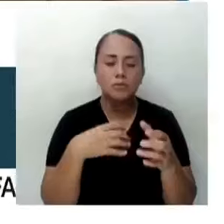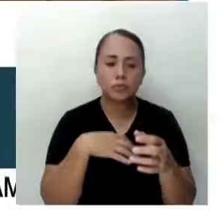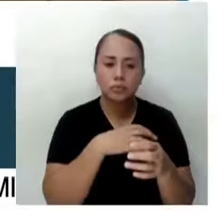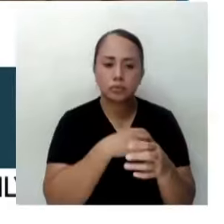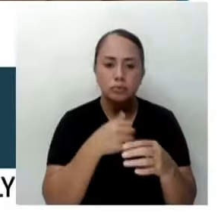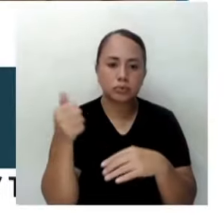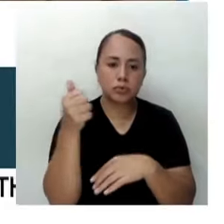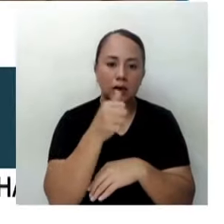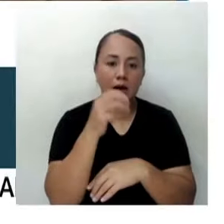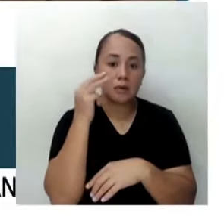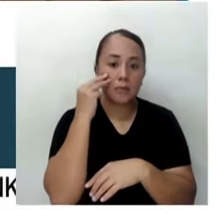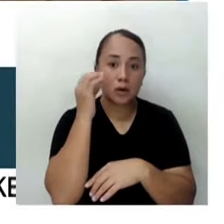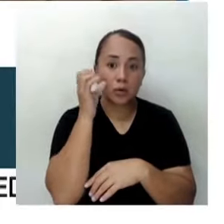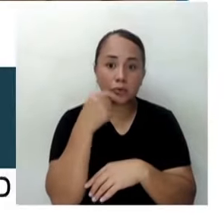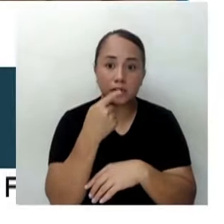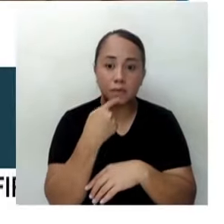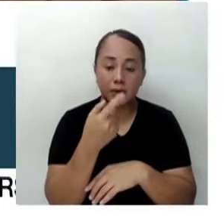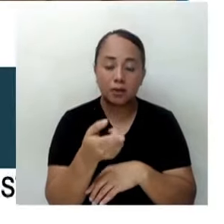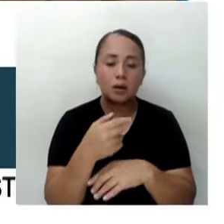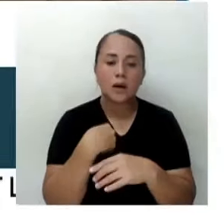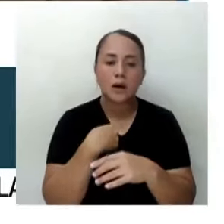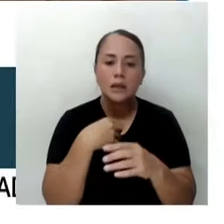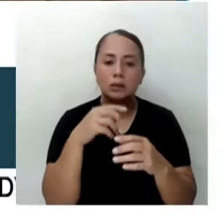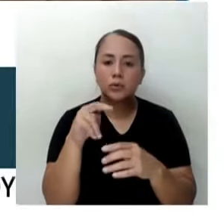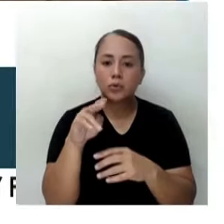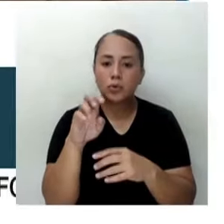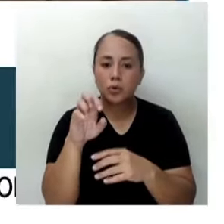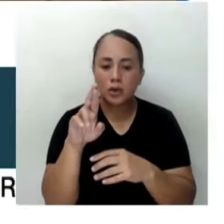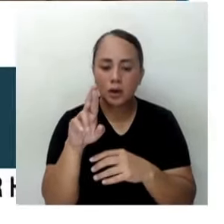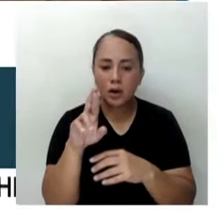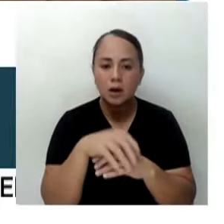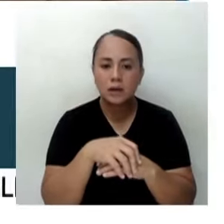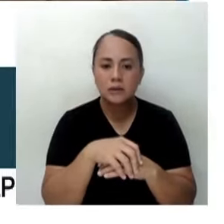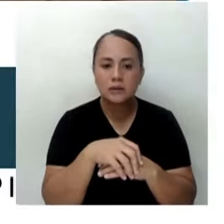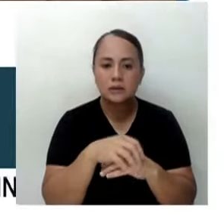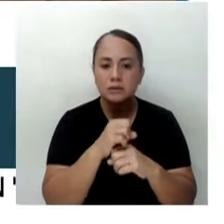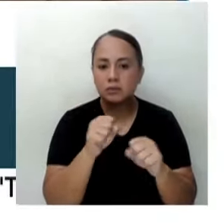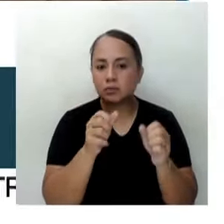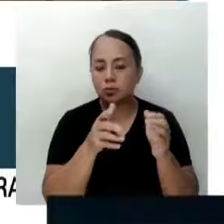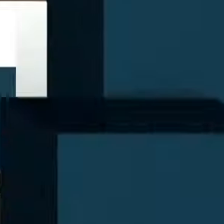Marco Huanco says nuclear is one of the safest forms of energy.